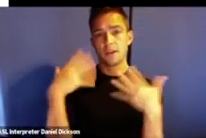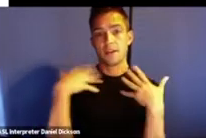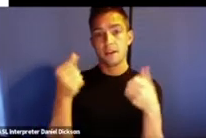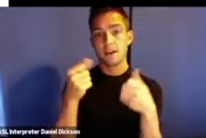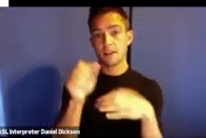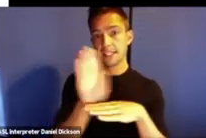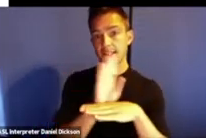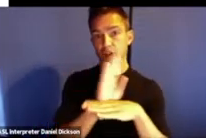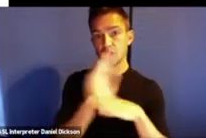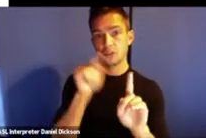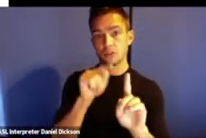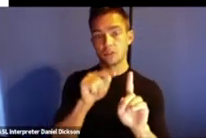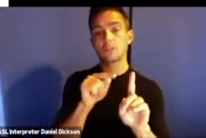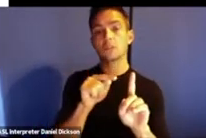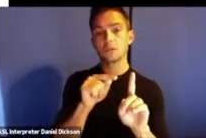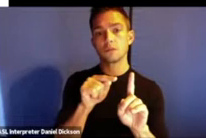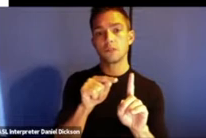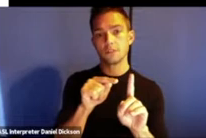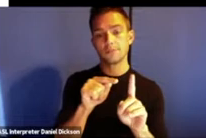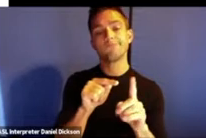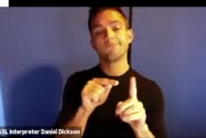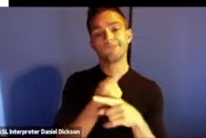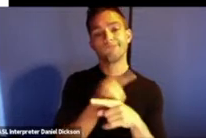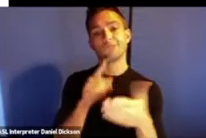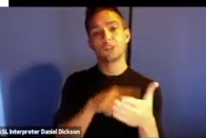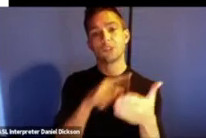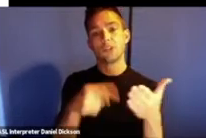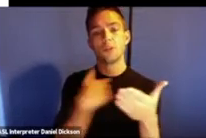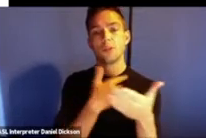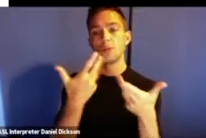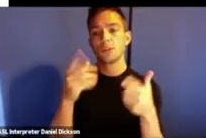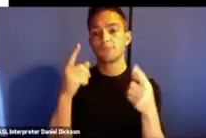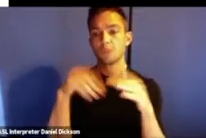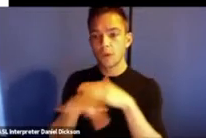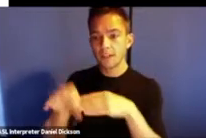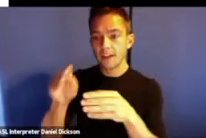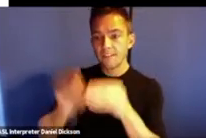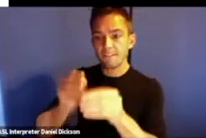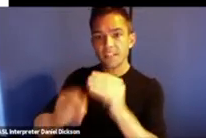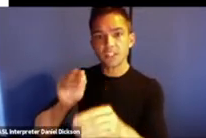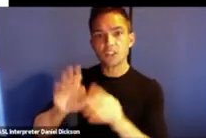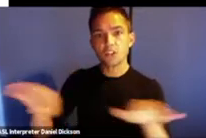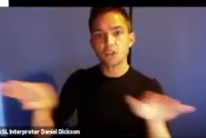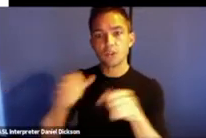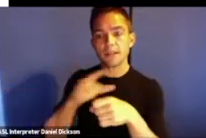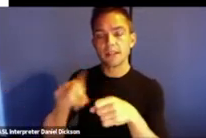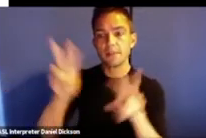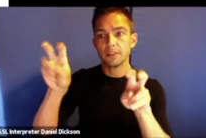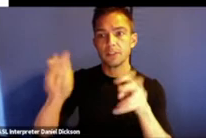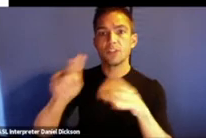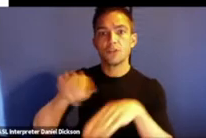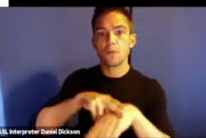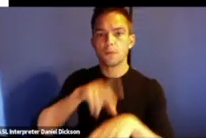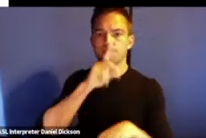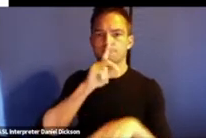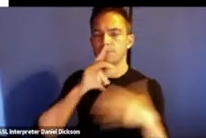sector for many years was rightly criticized, we don't want to go in and fix children with disabilities or make them normal. That is absolutely not